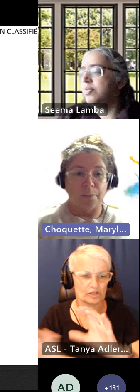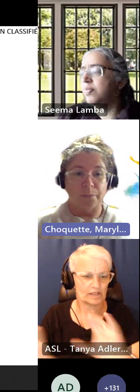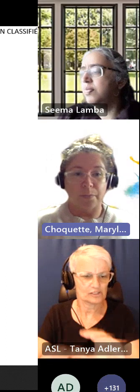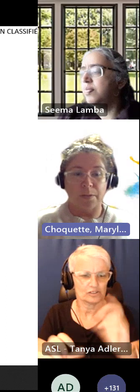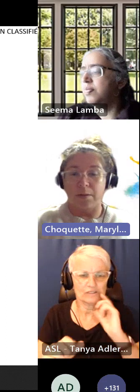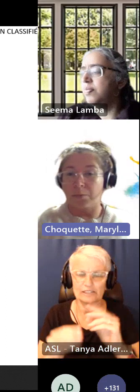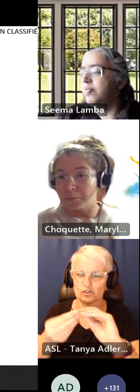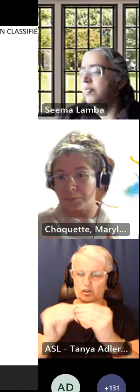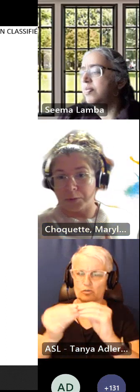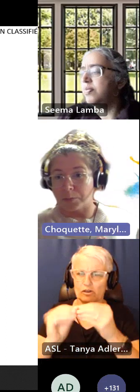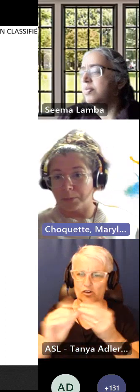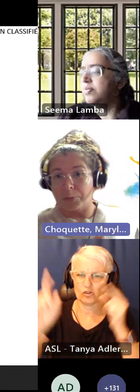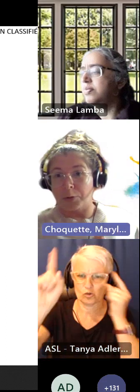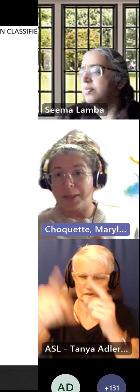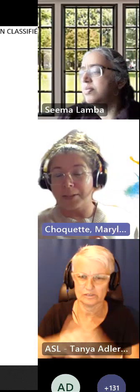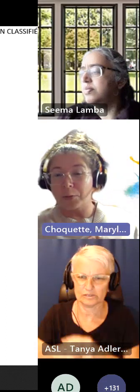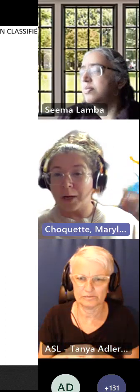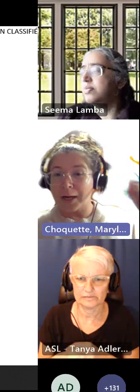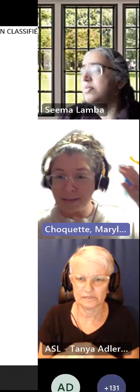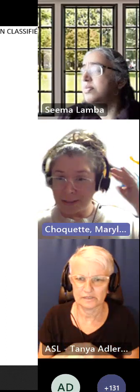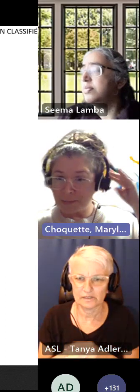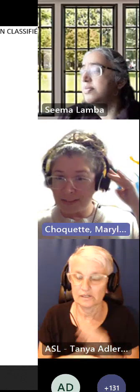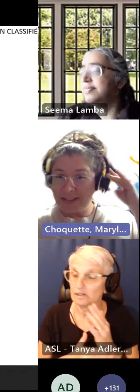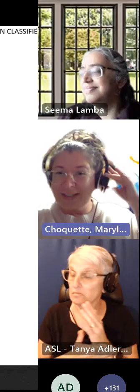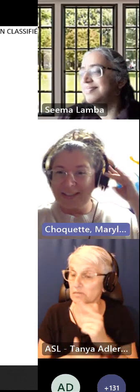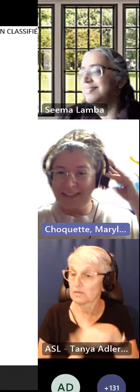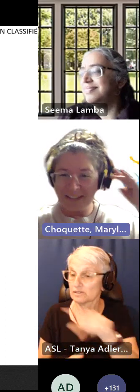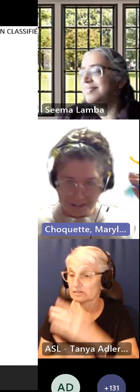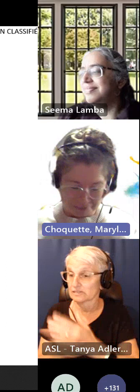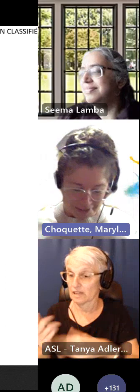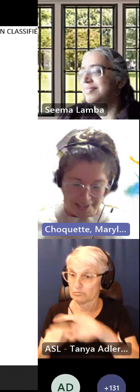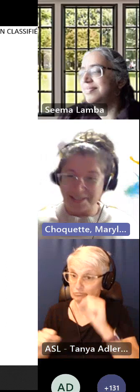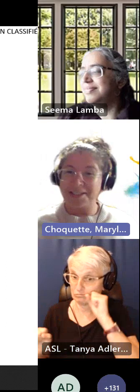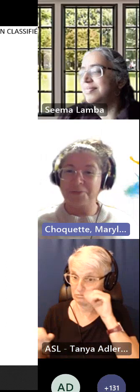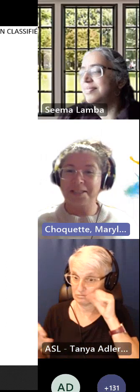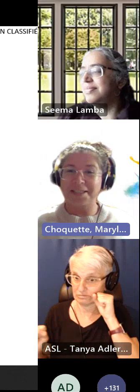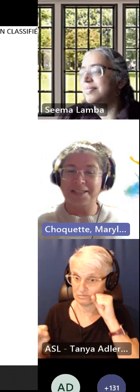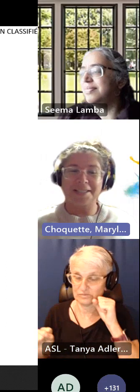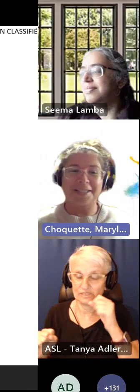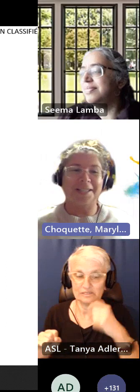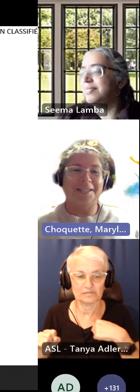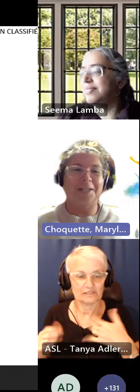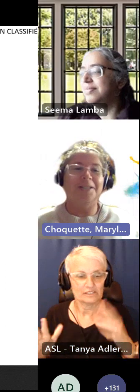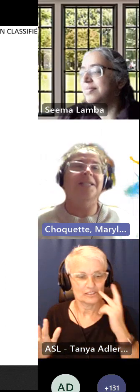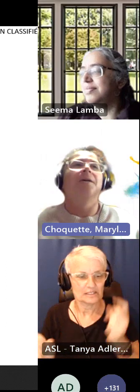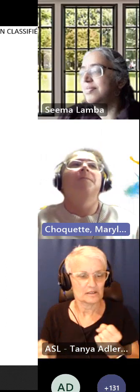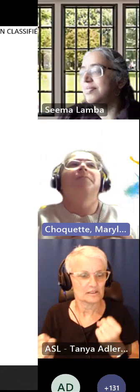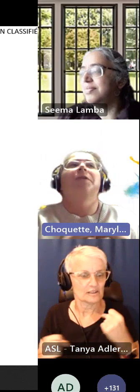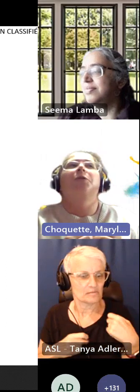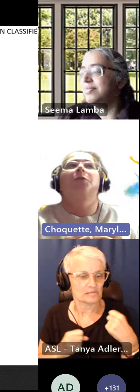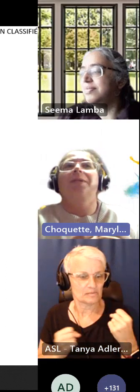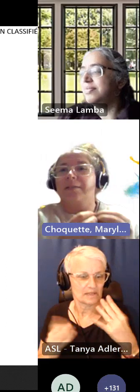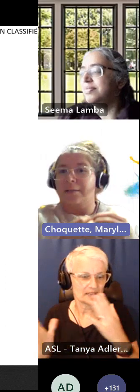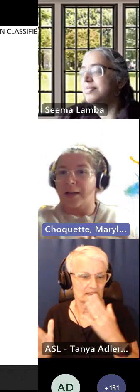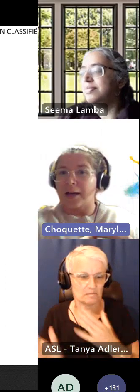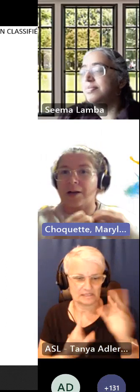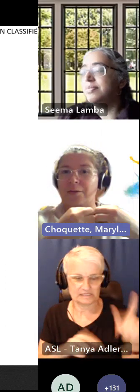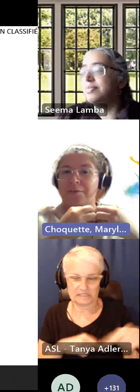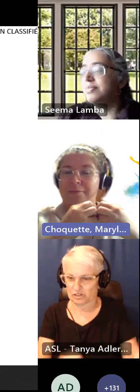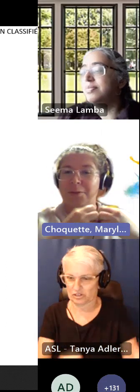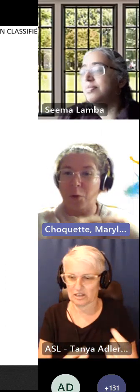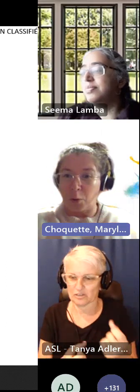So some people might be surprised. I've seen a lot of plans in recent years. You